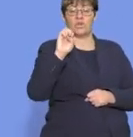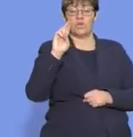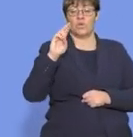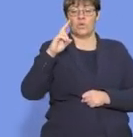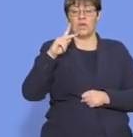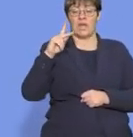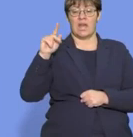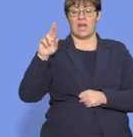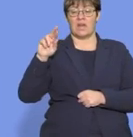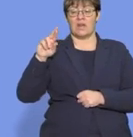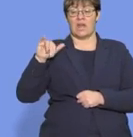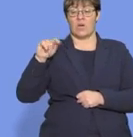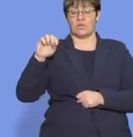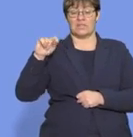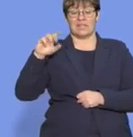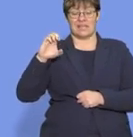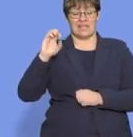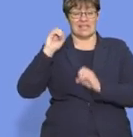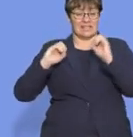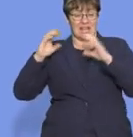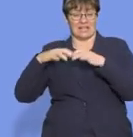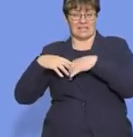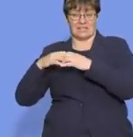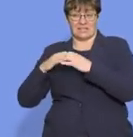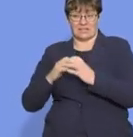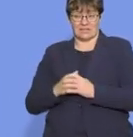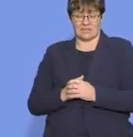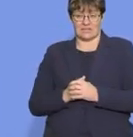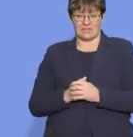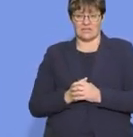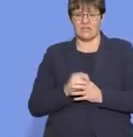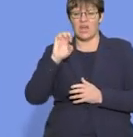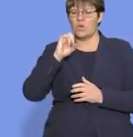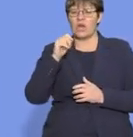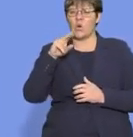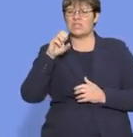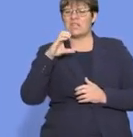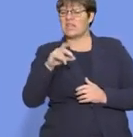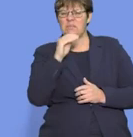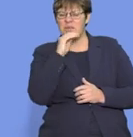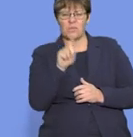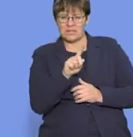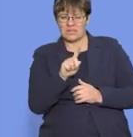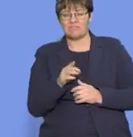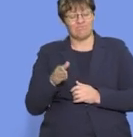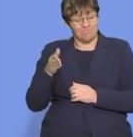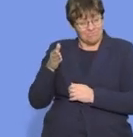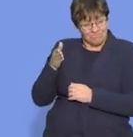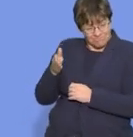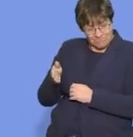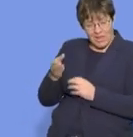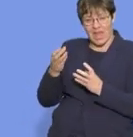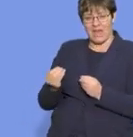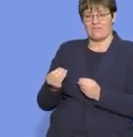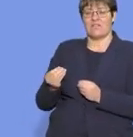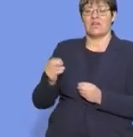eukaryotic cells develop. What does eukaryotic mean? We know that eukaryotic